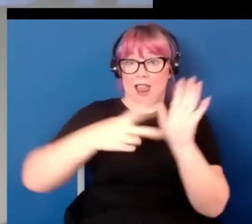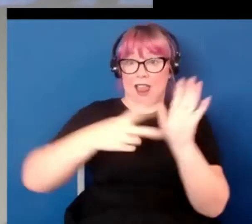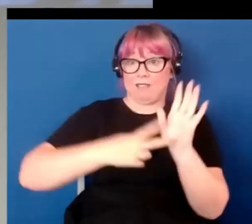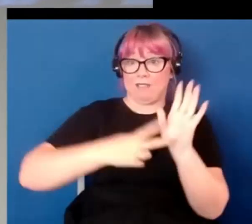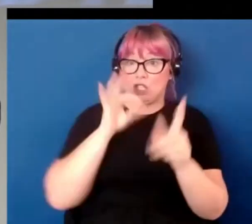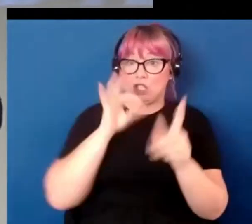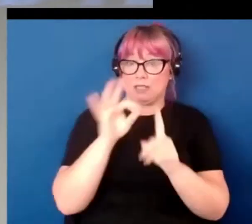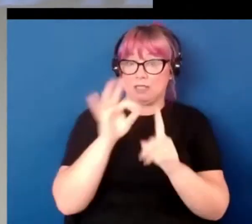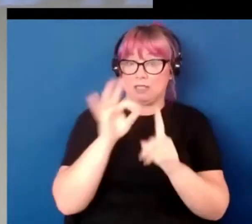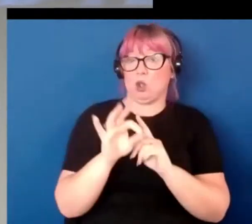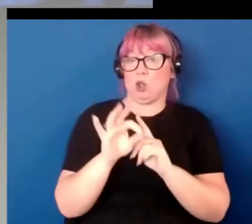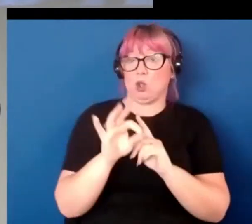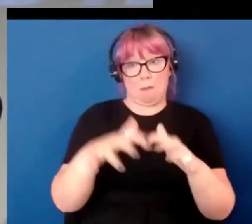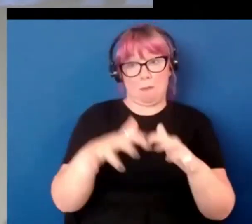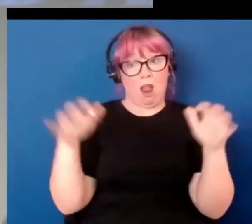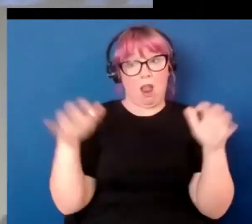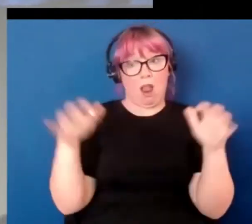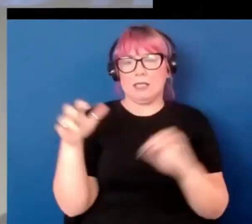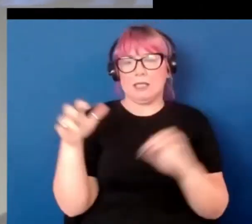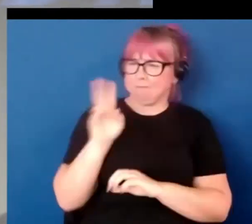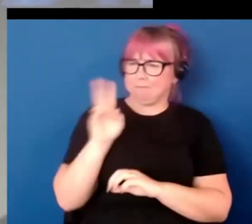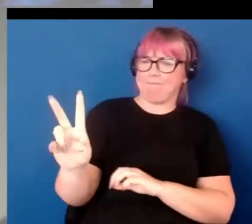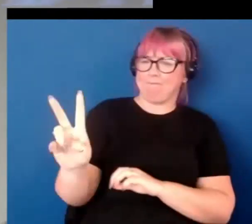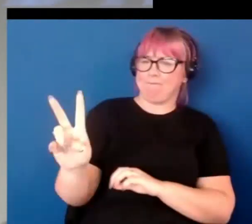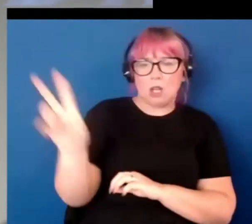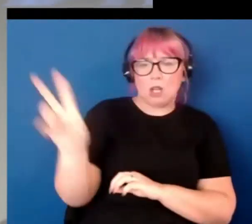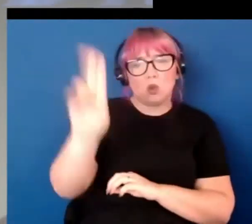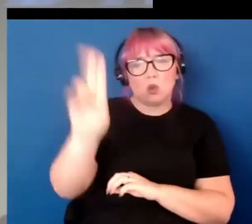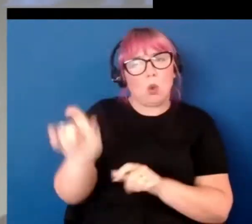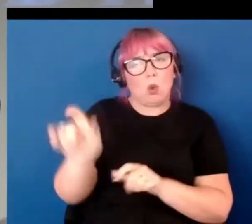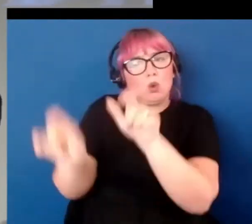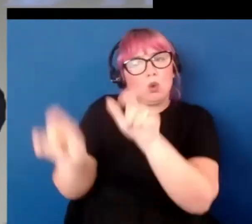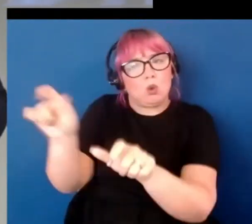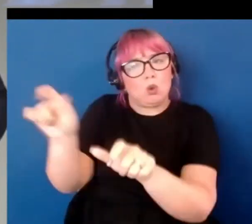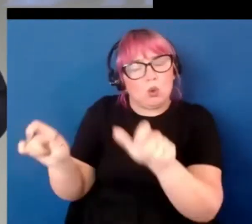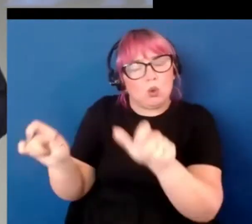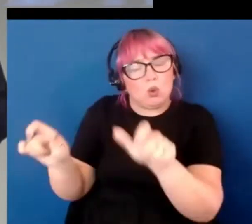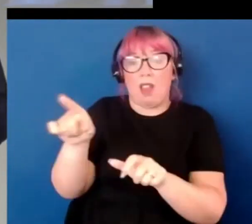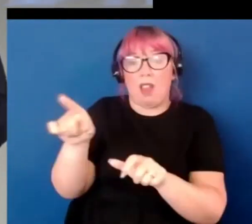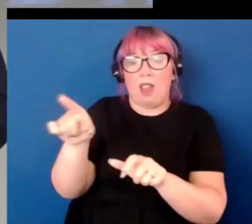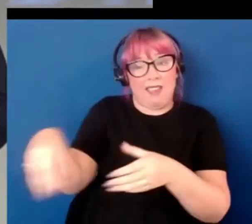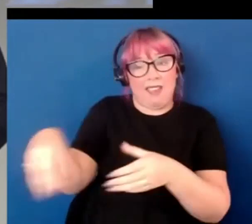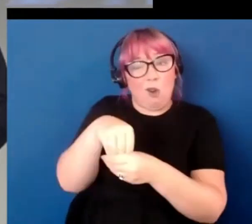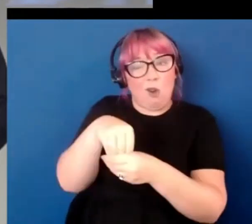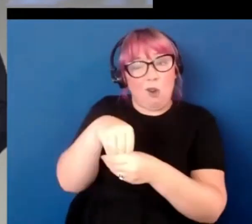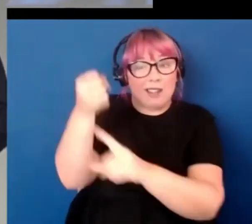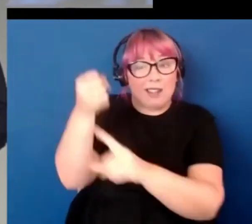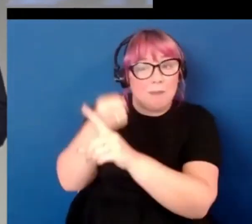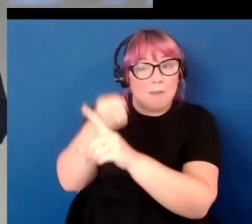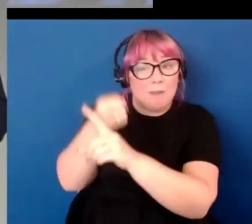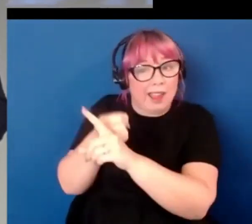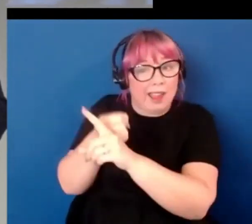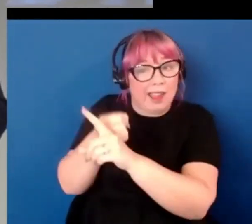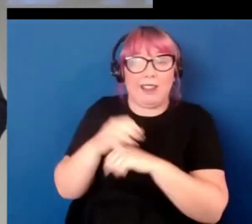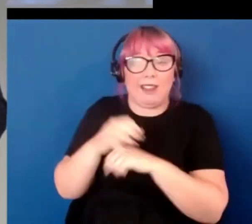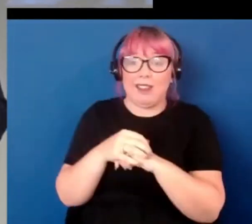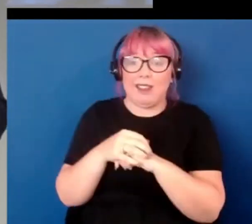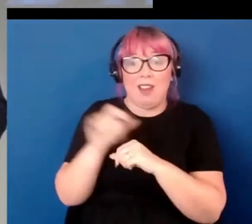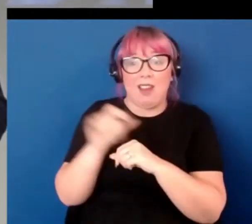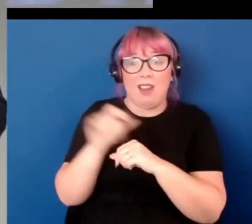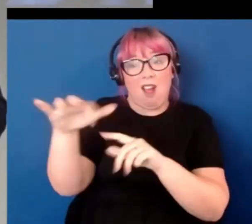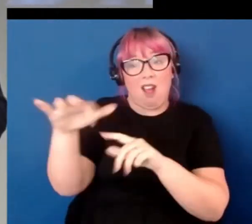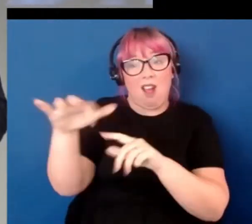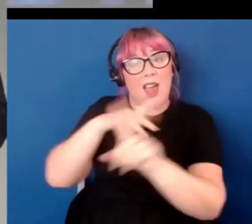school strike for the climate, and I went over to talk to them. They explained their frustration about how no one seemed to be taking